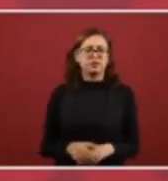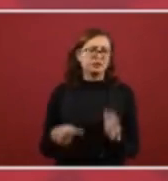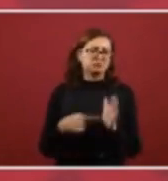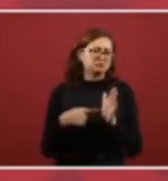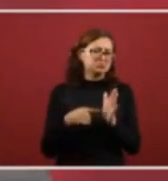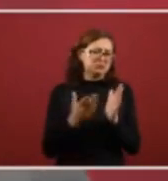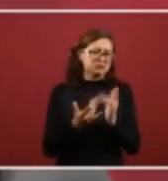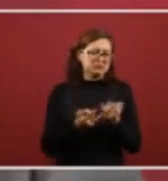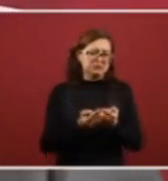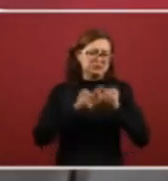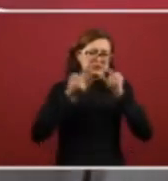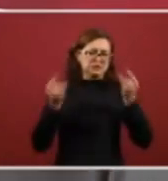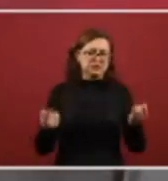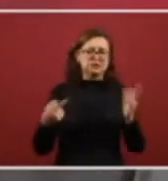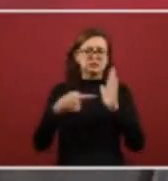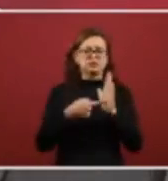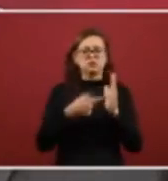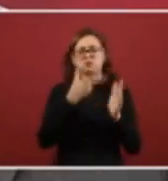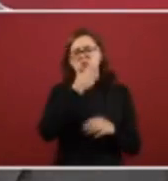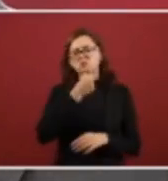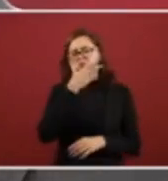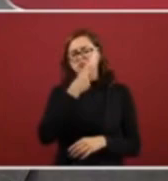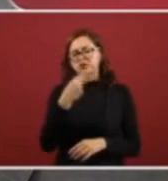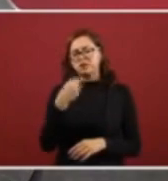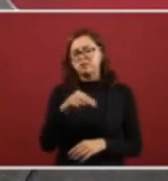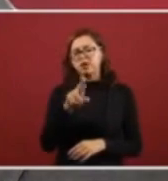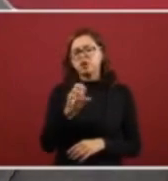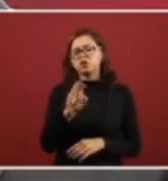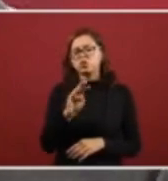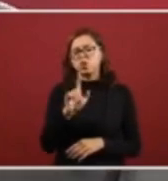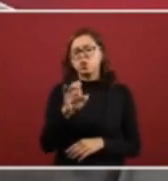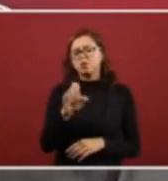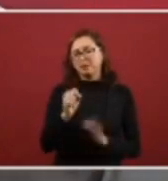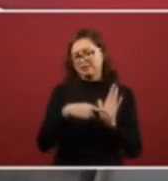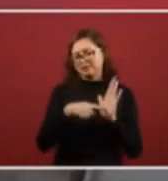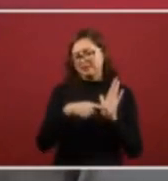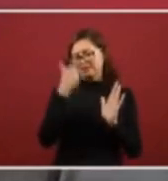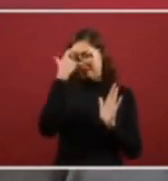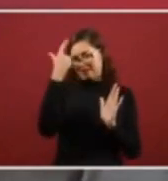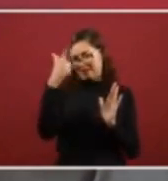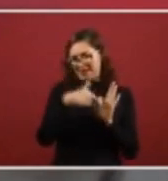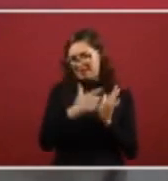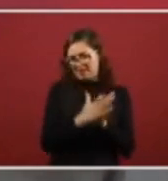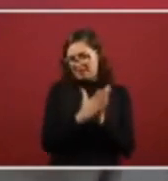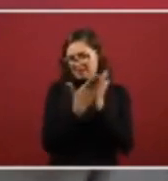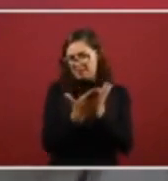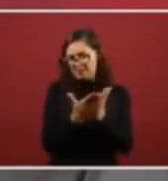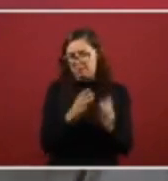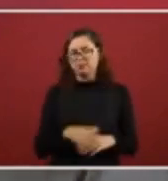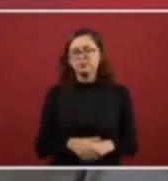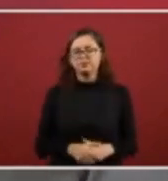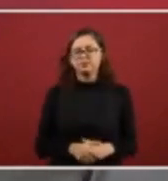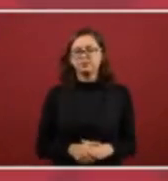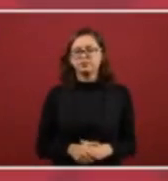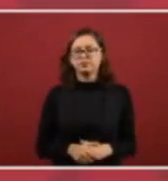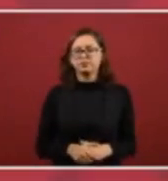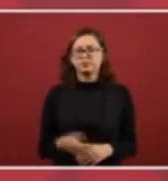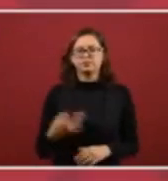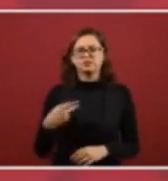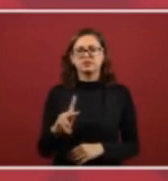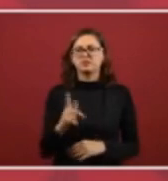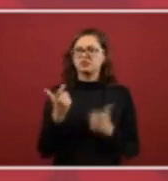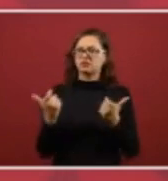He was a person in the novel, Robles. So how does he do it?